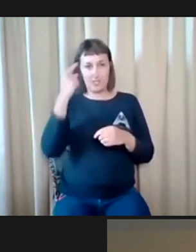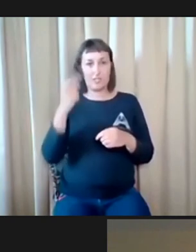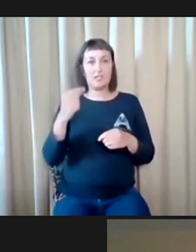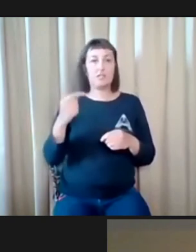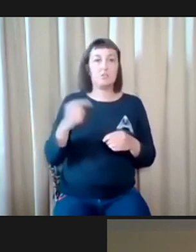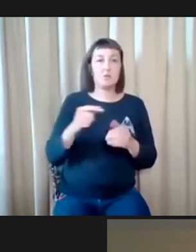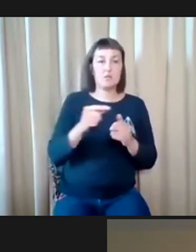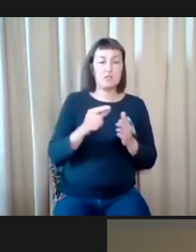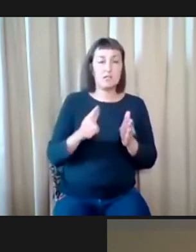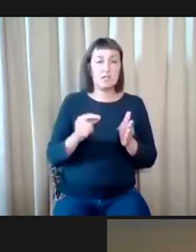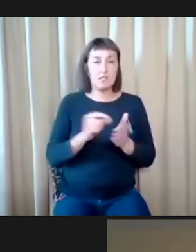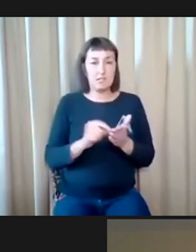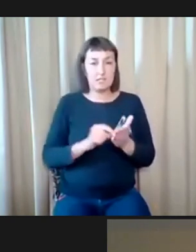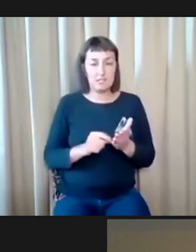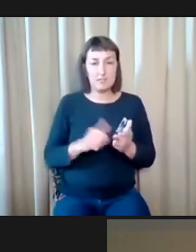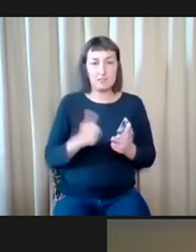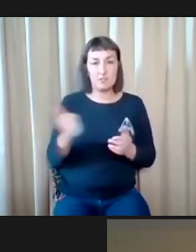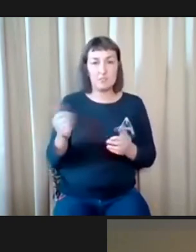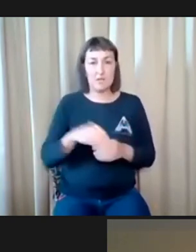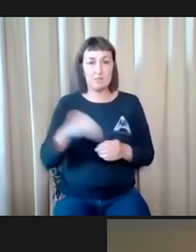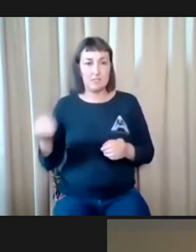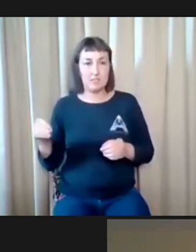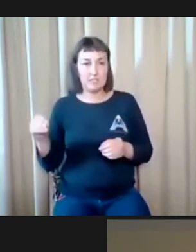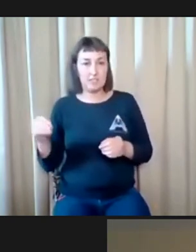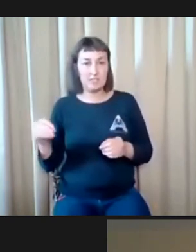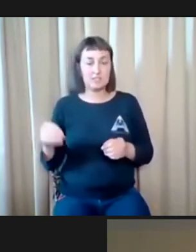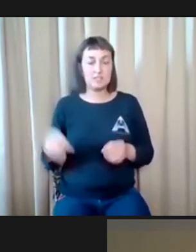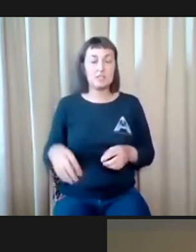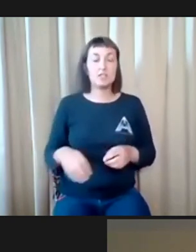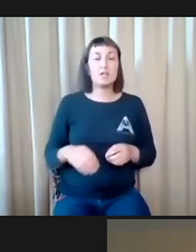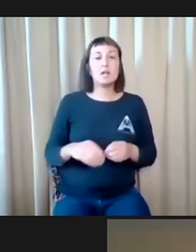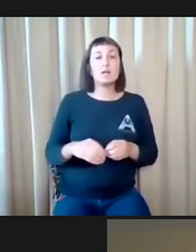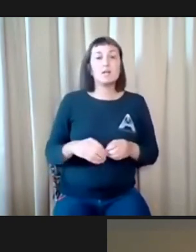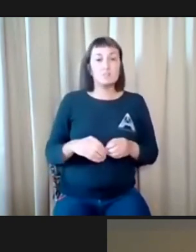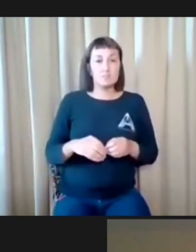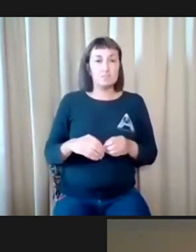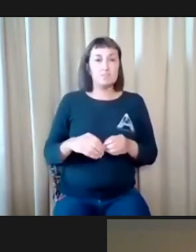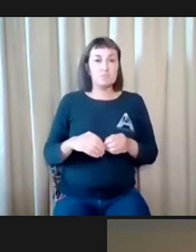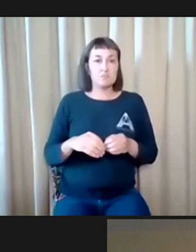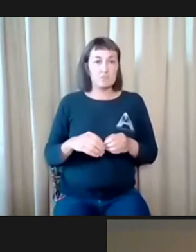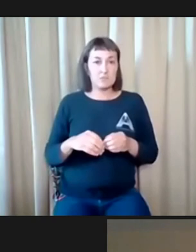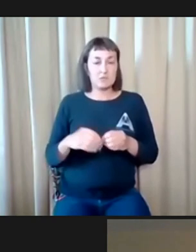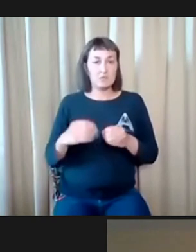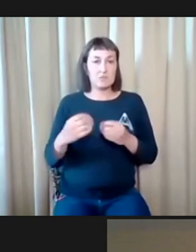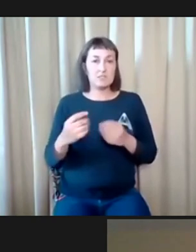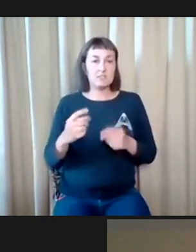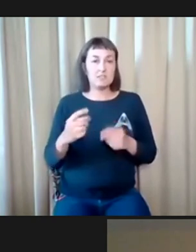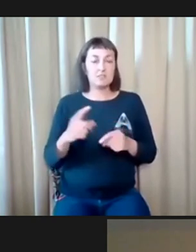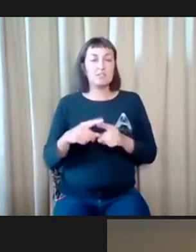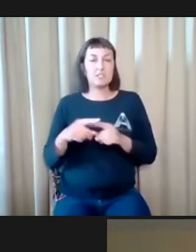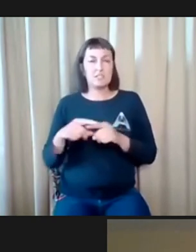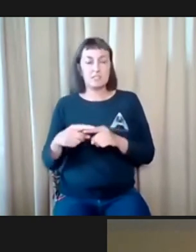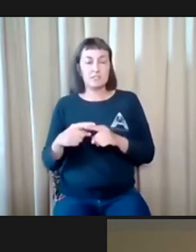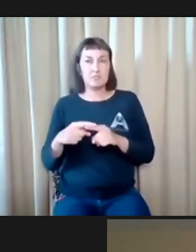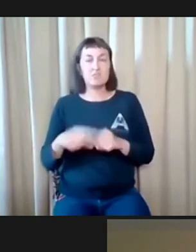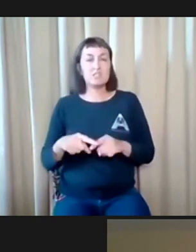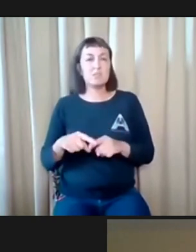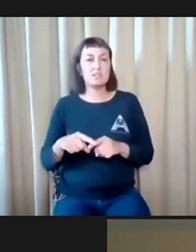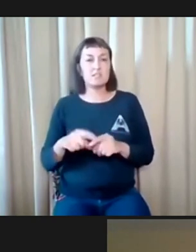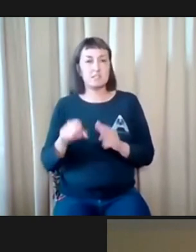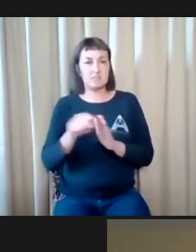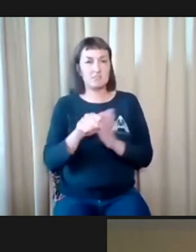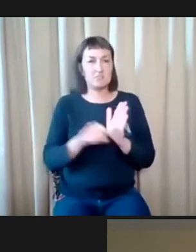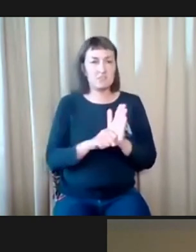think definitely more for Californians, but so it does vary in terms of states actually having to